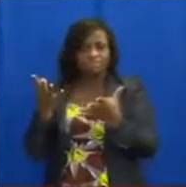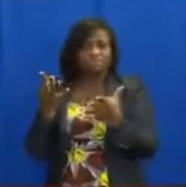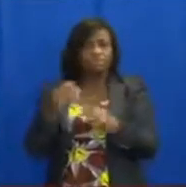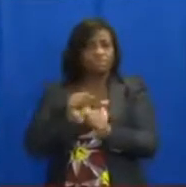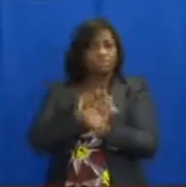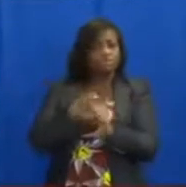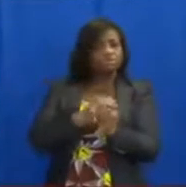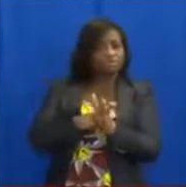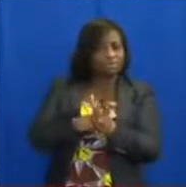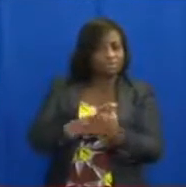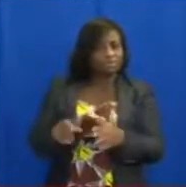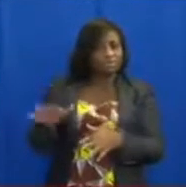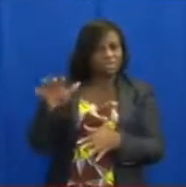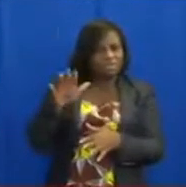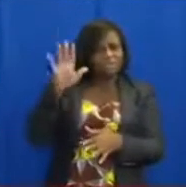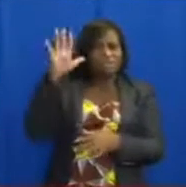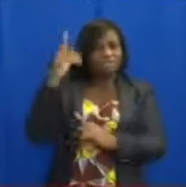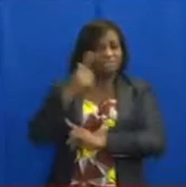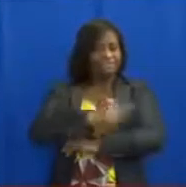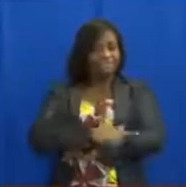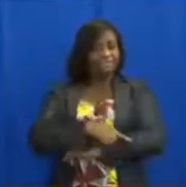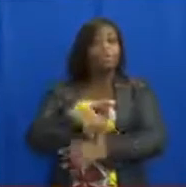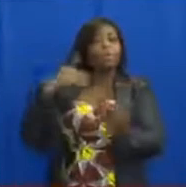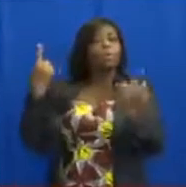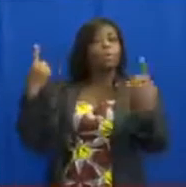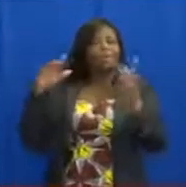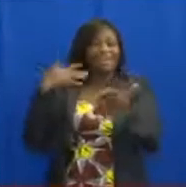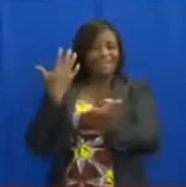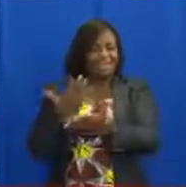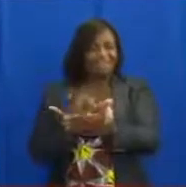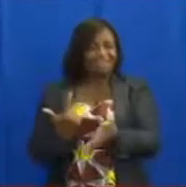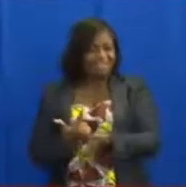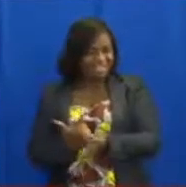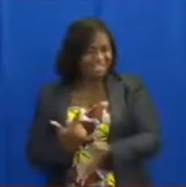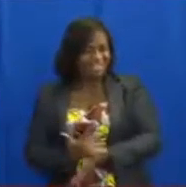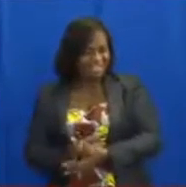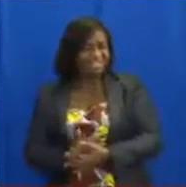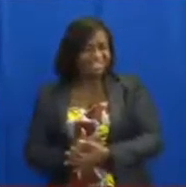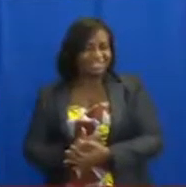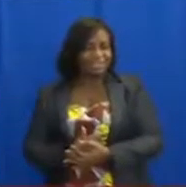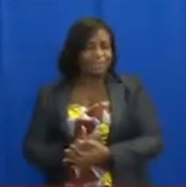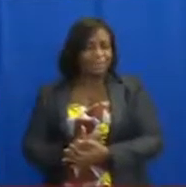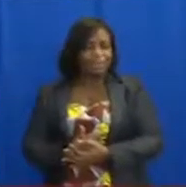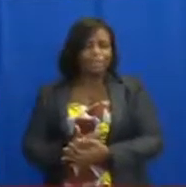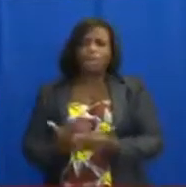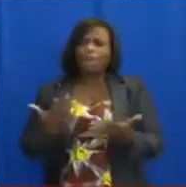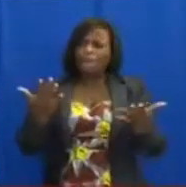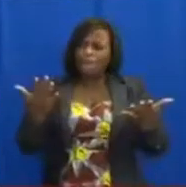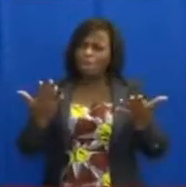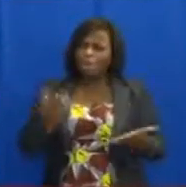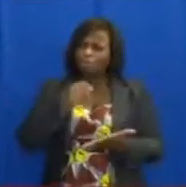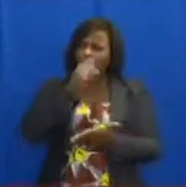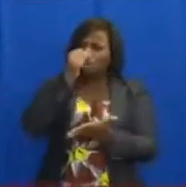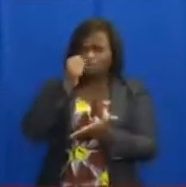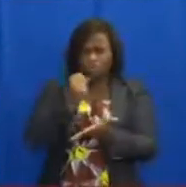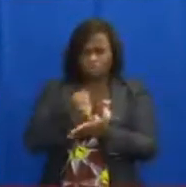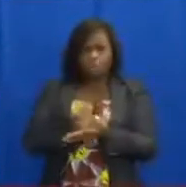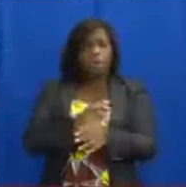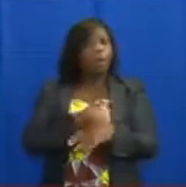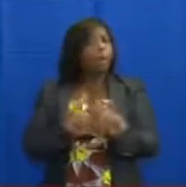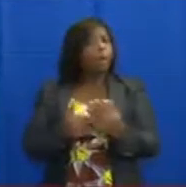on COVID-19 within 5 days of arrival in Ghana. I want to assure